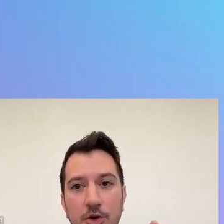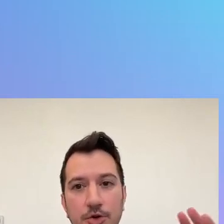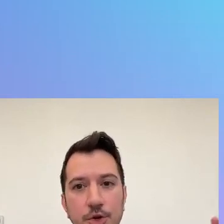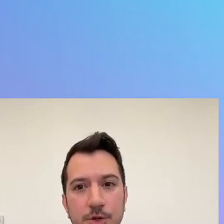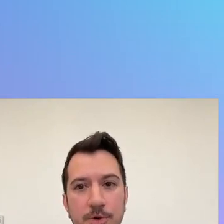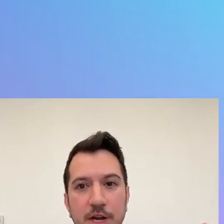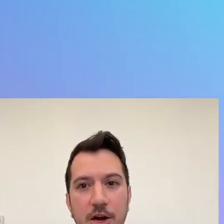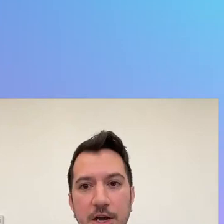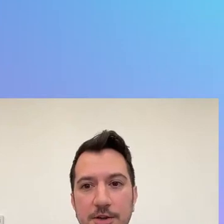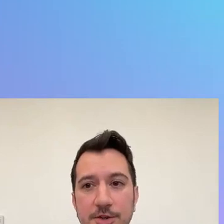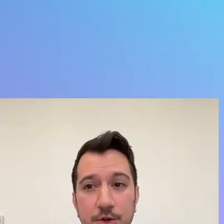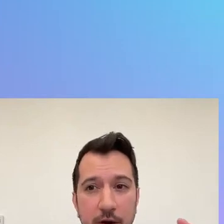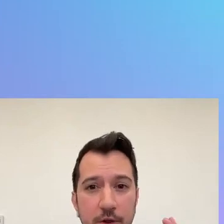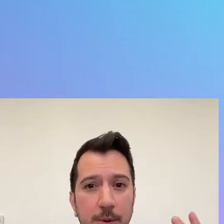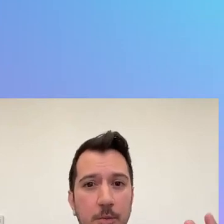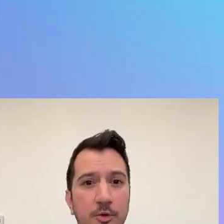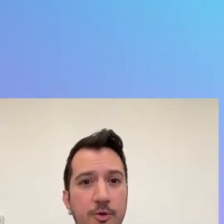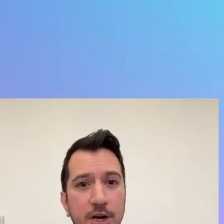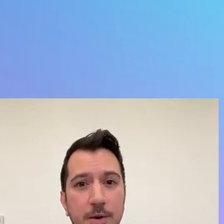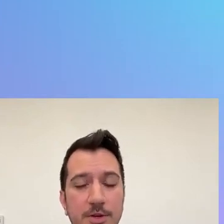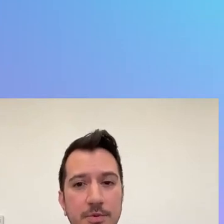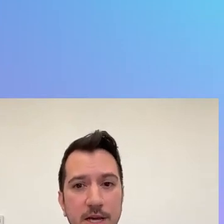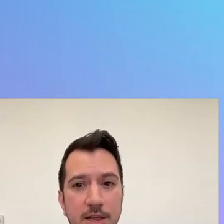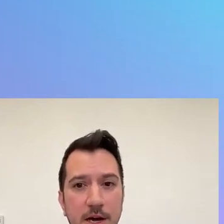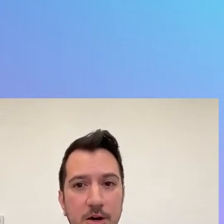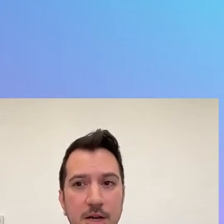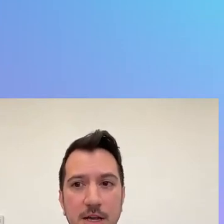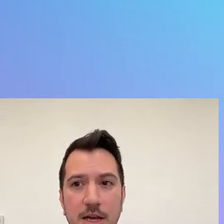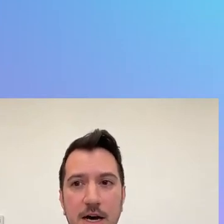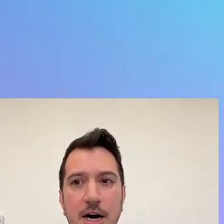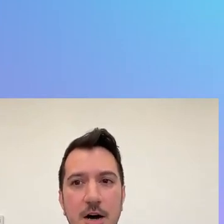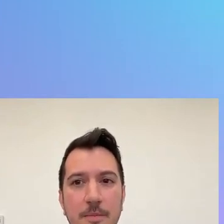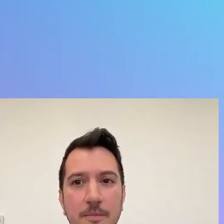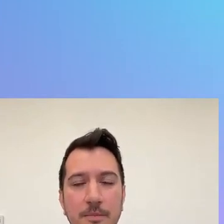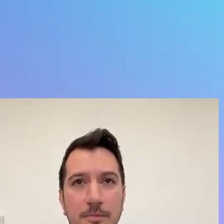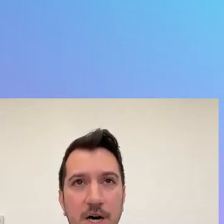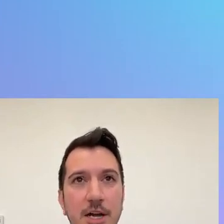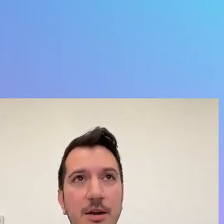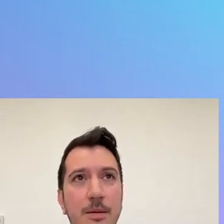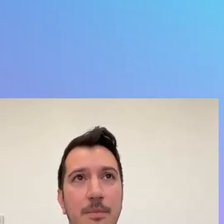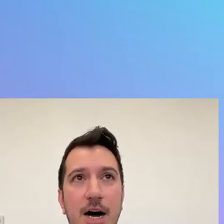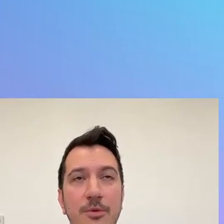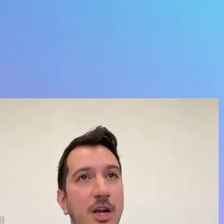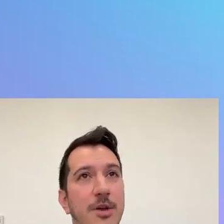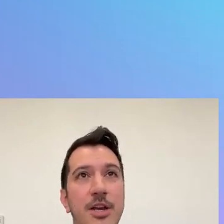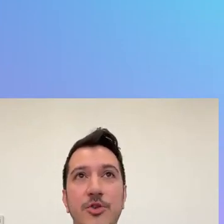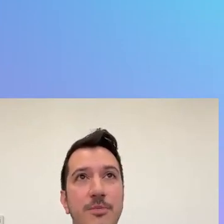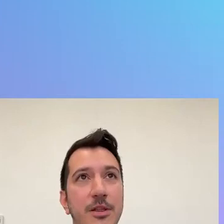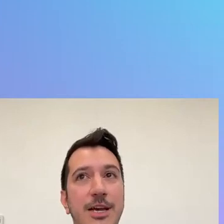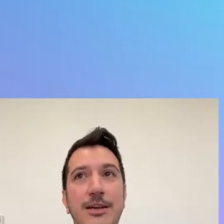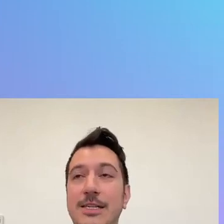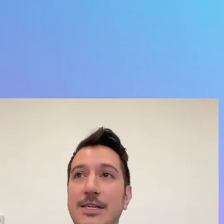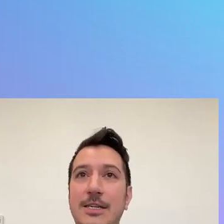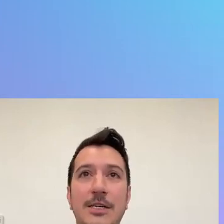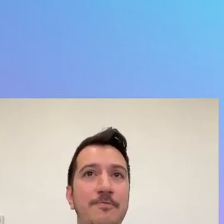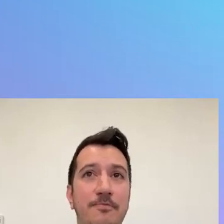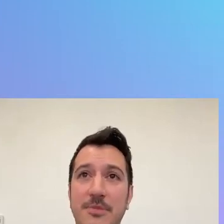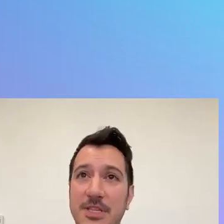is a larger usable area. So you do have a little bit more freedom to play there. But my recommendation would be